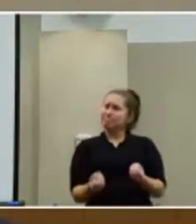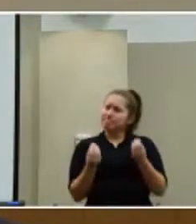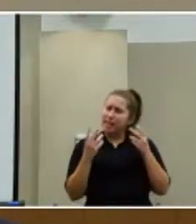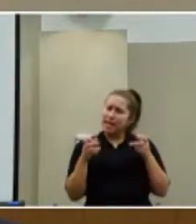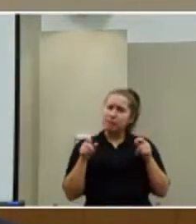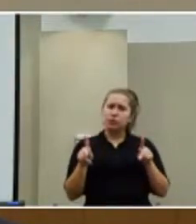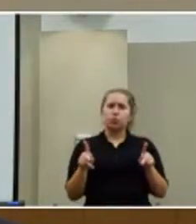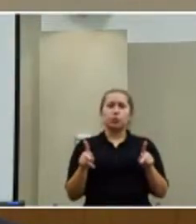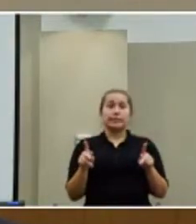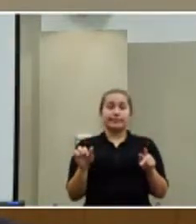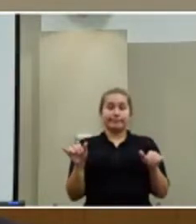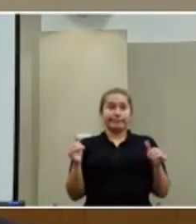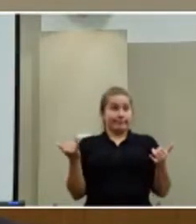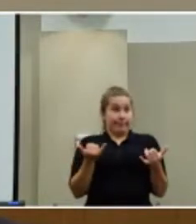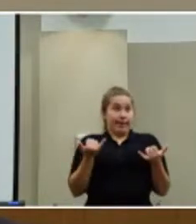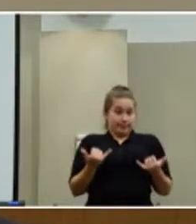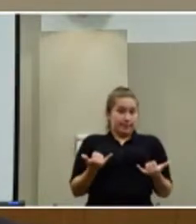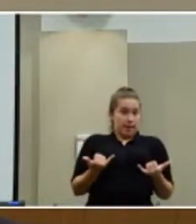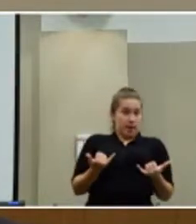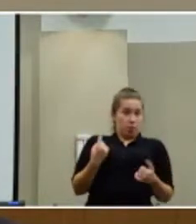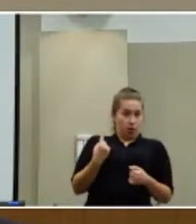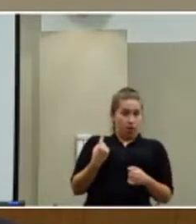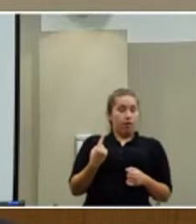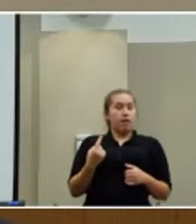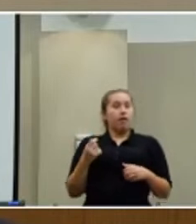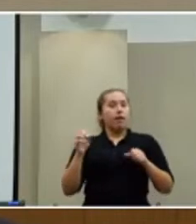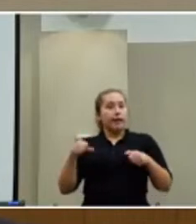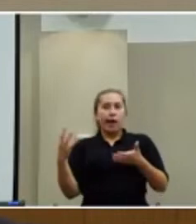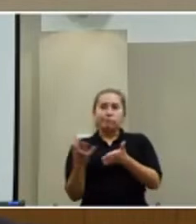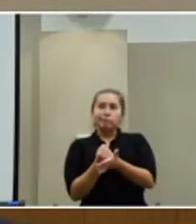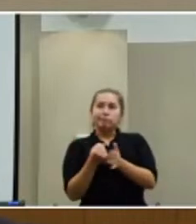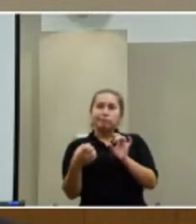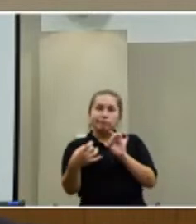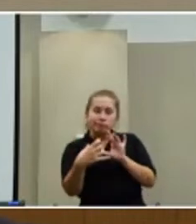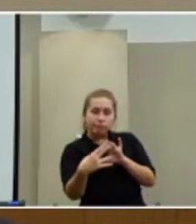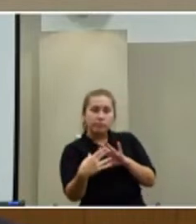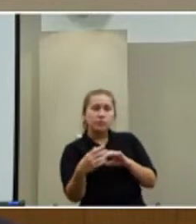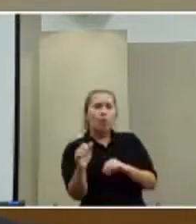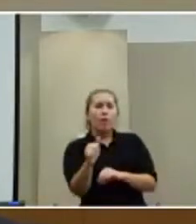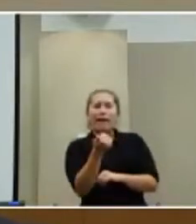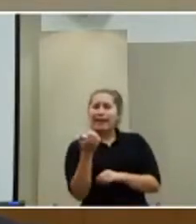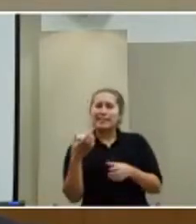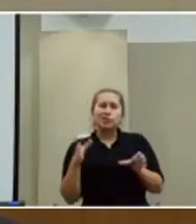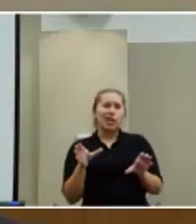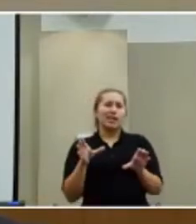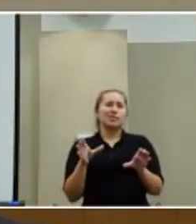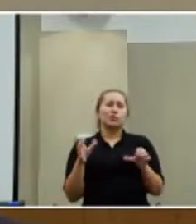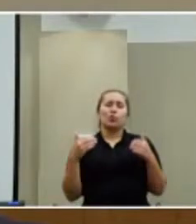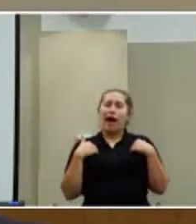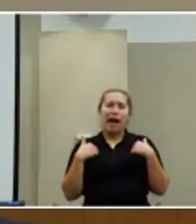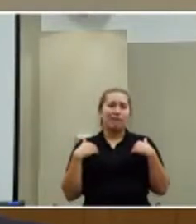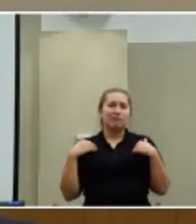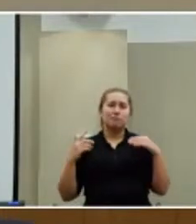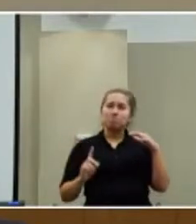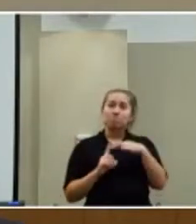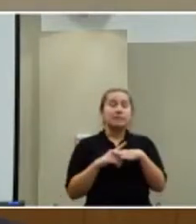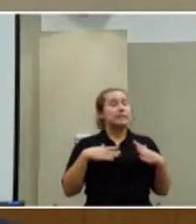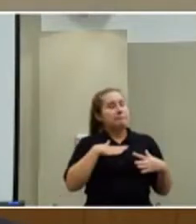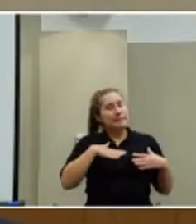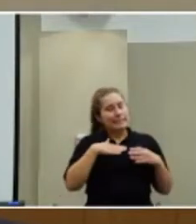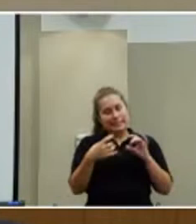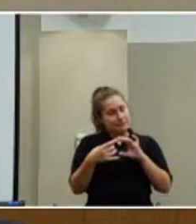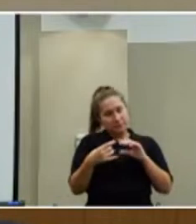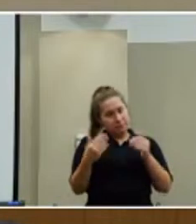opportunities such as today to hear from the public. So any chance you get, please do let us know.